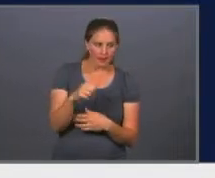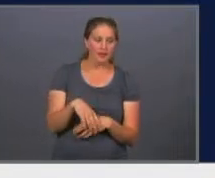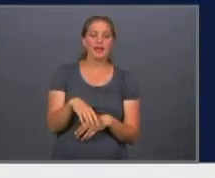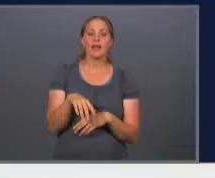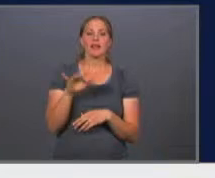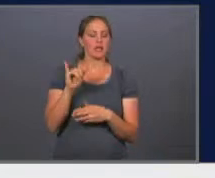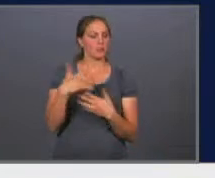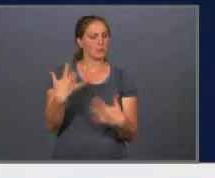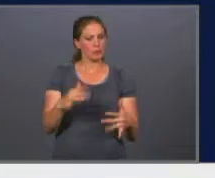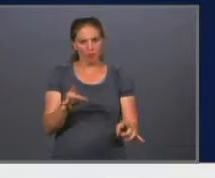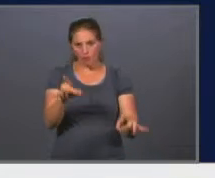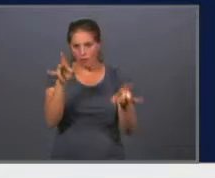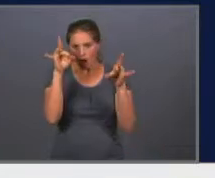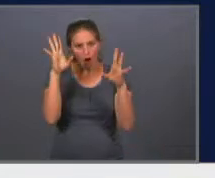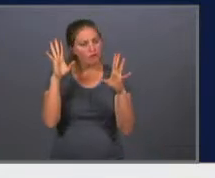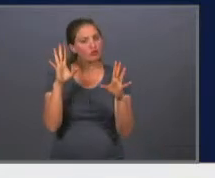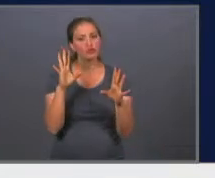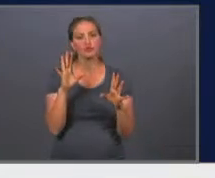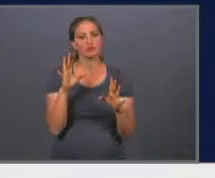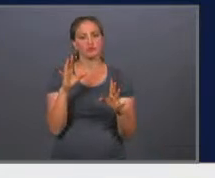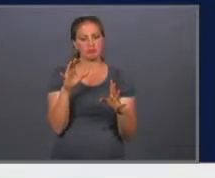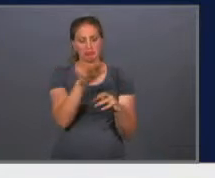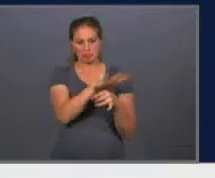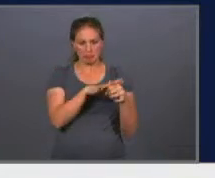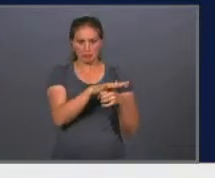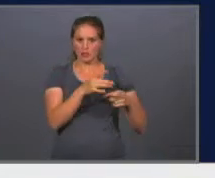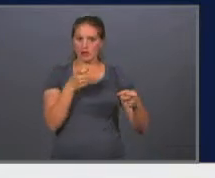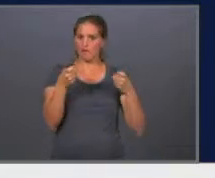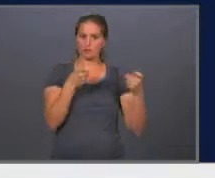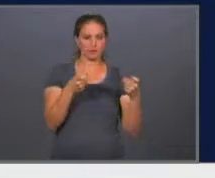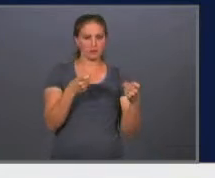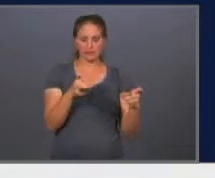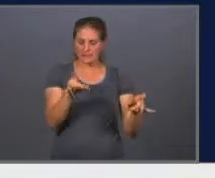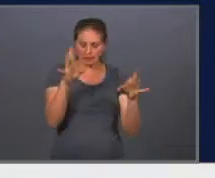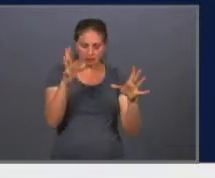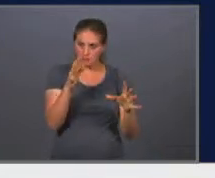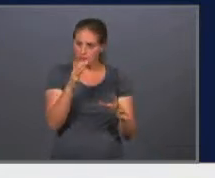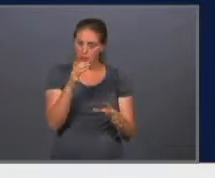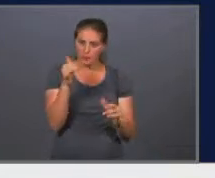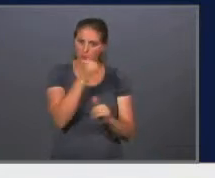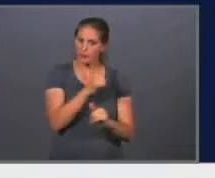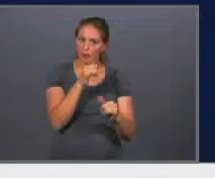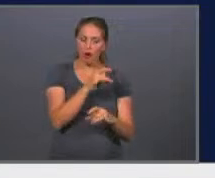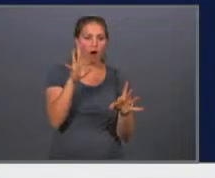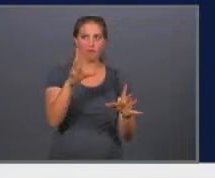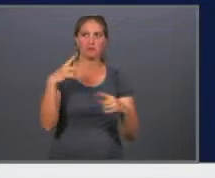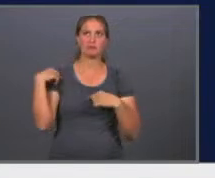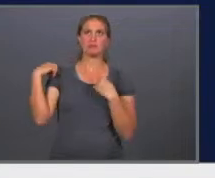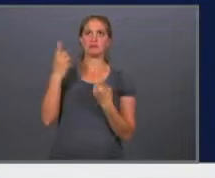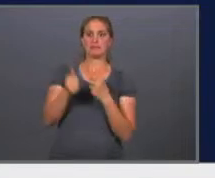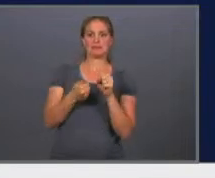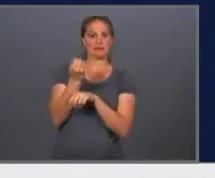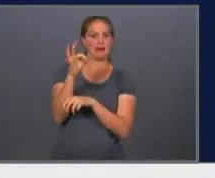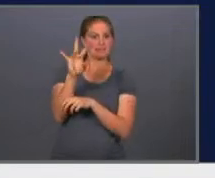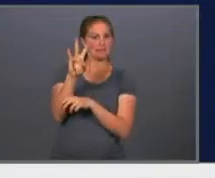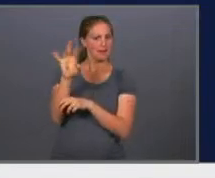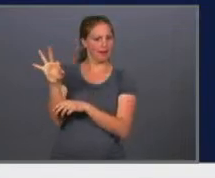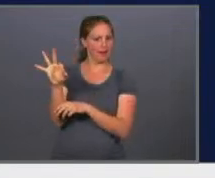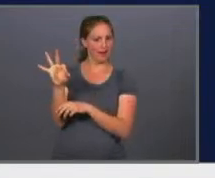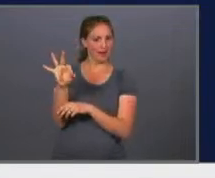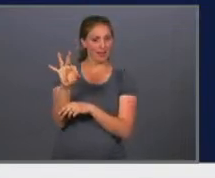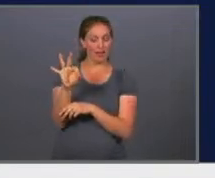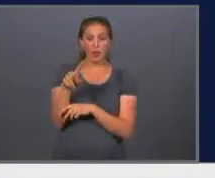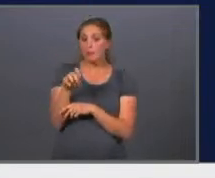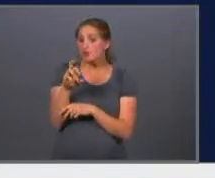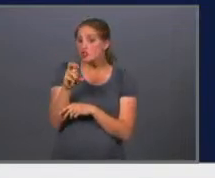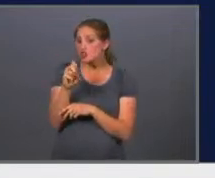despicable regime that is the most brutal that we've seen in as they've ever have been since 79. The Iranian Persian people are